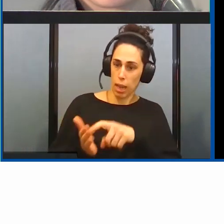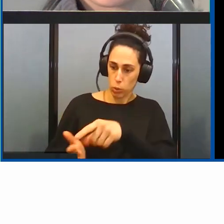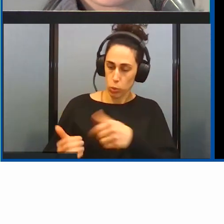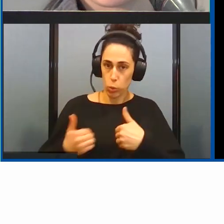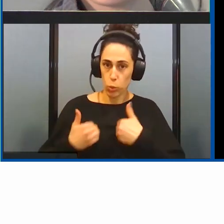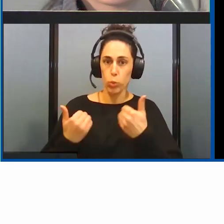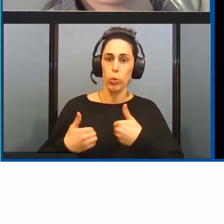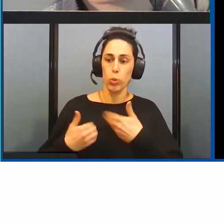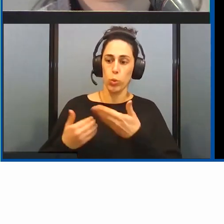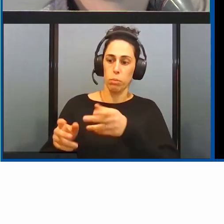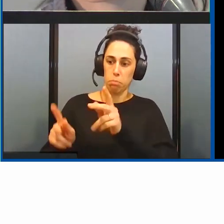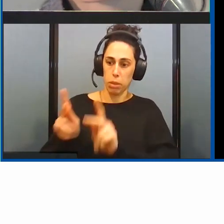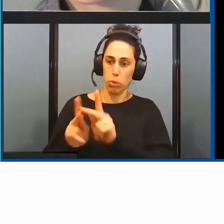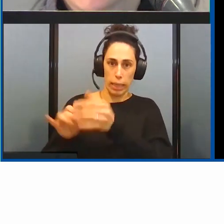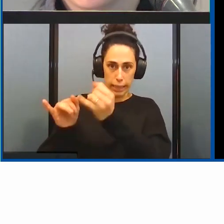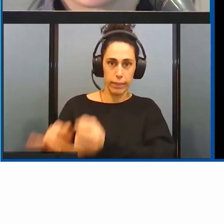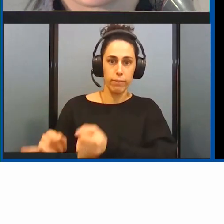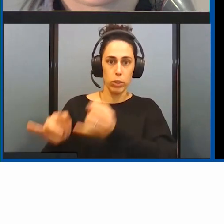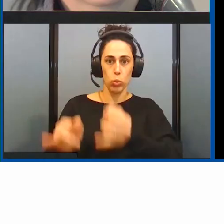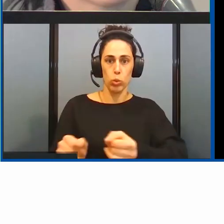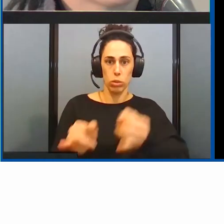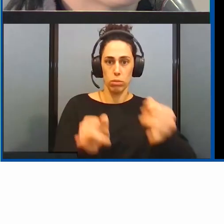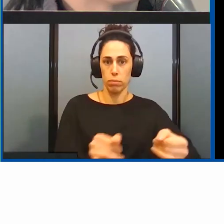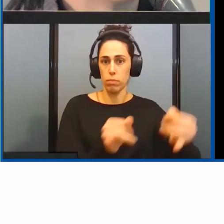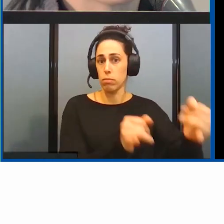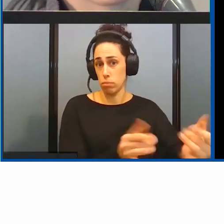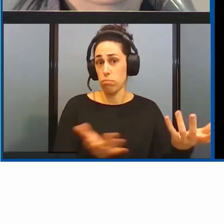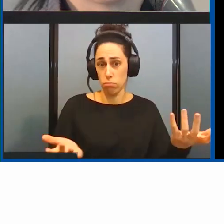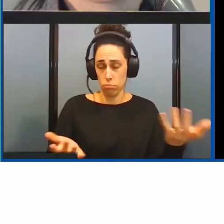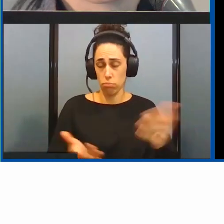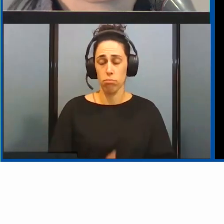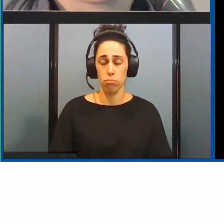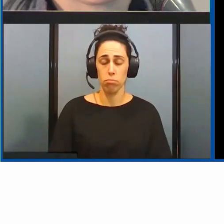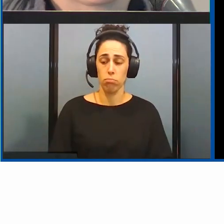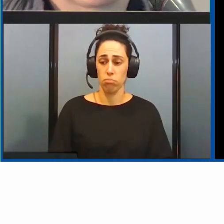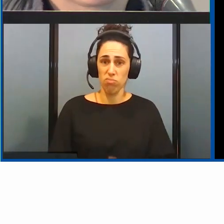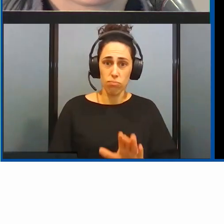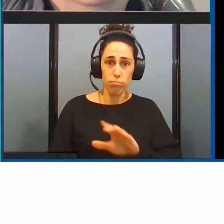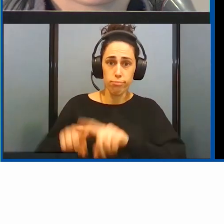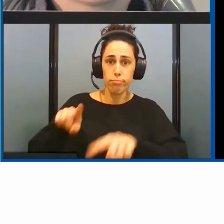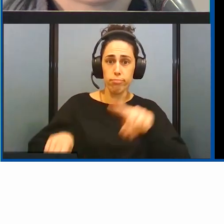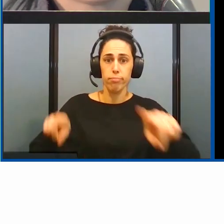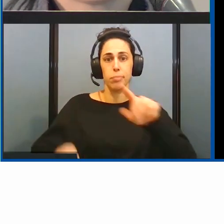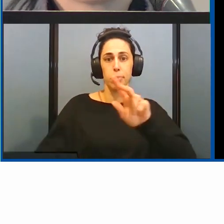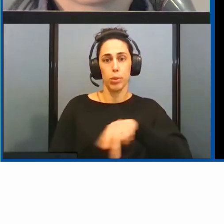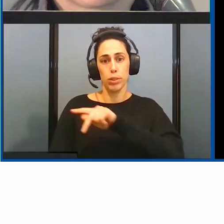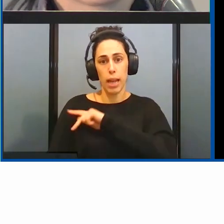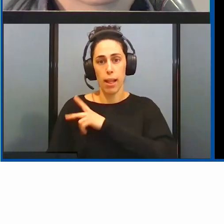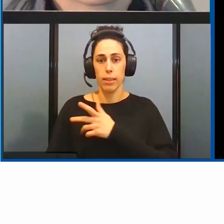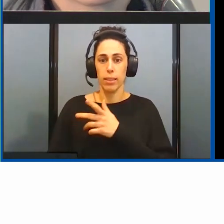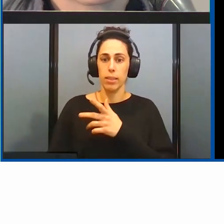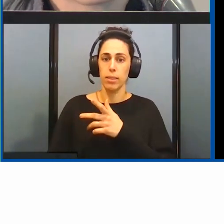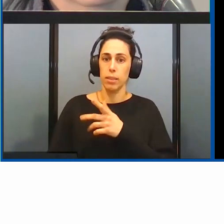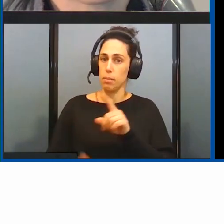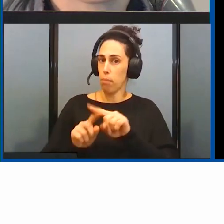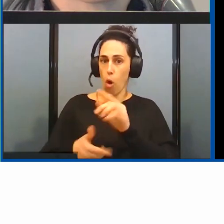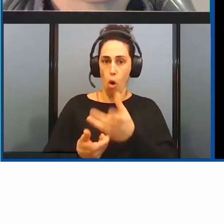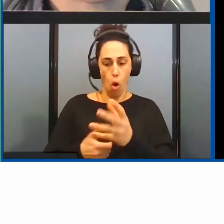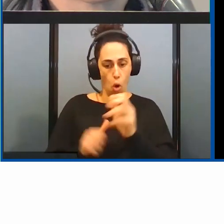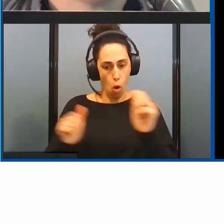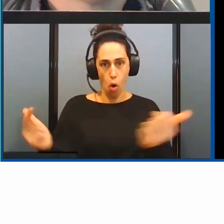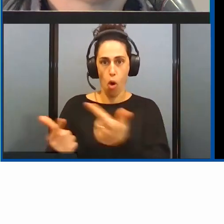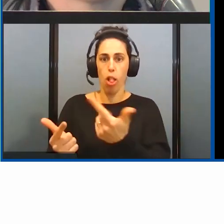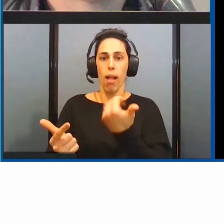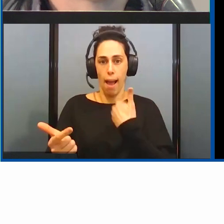personal agency, different personalities, and they hold all those inherent rights. We want all their views and preferences